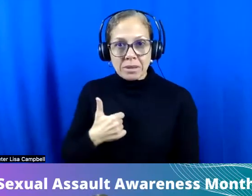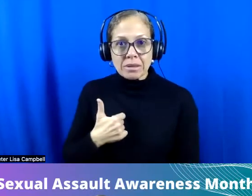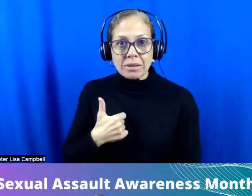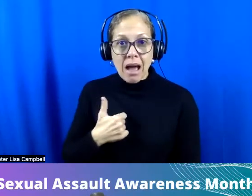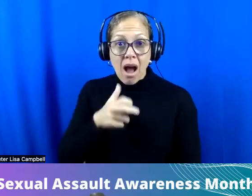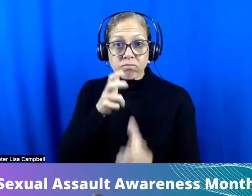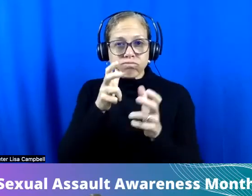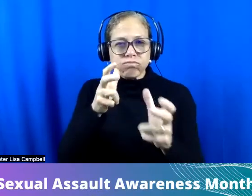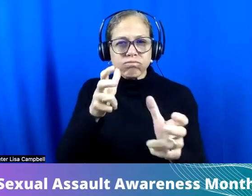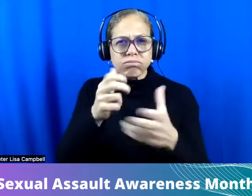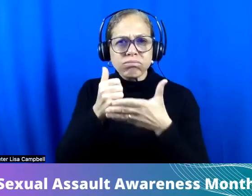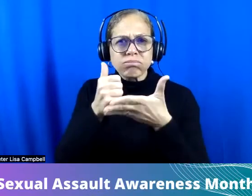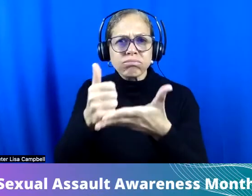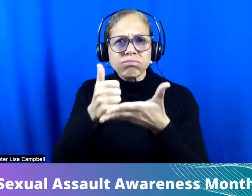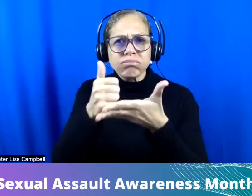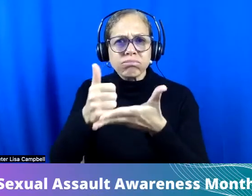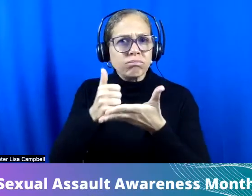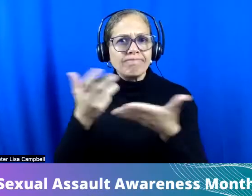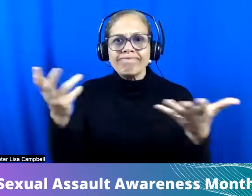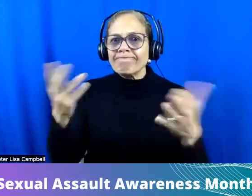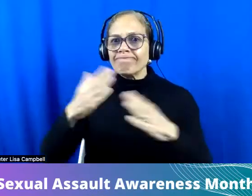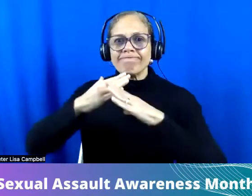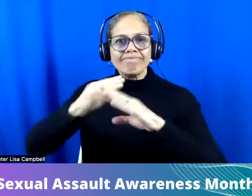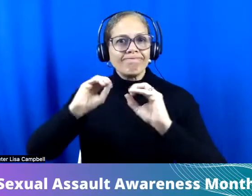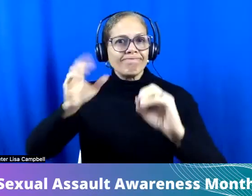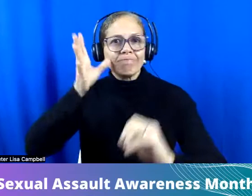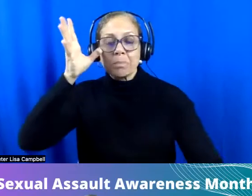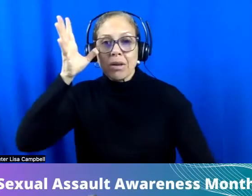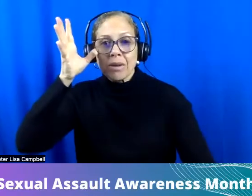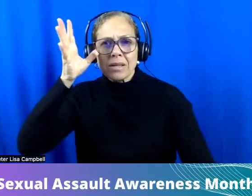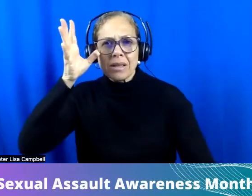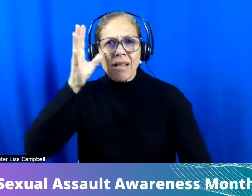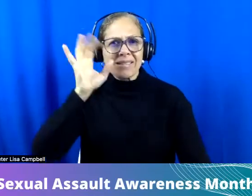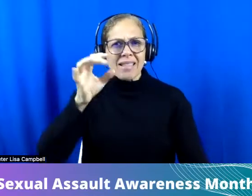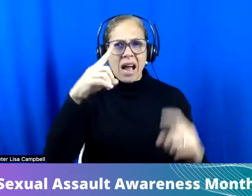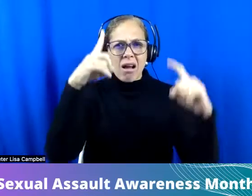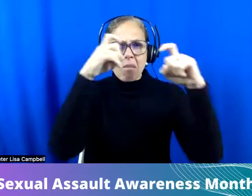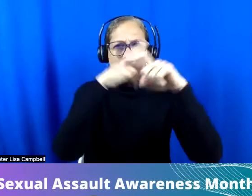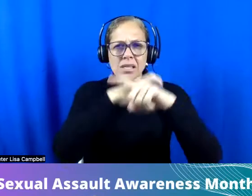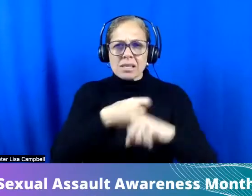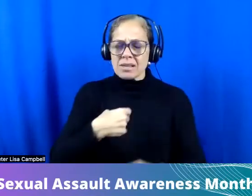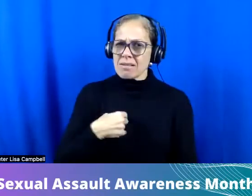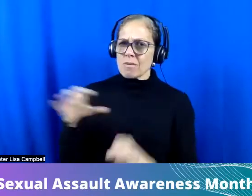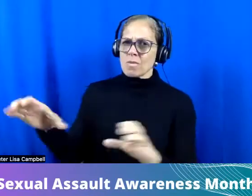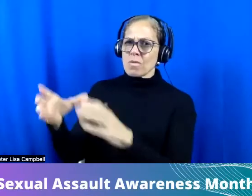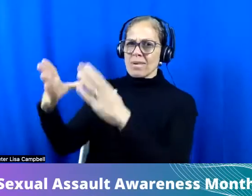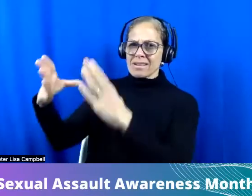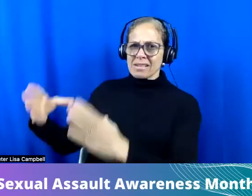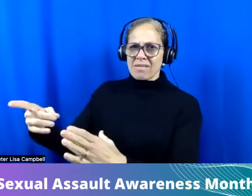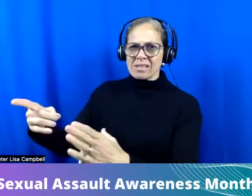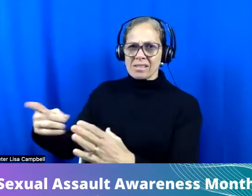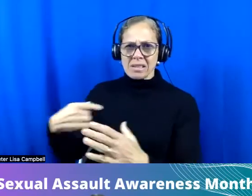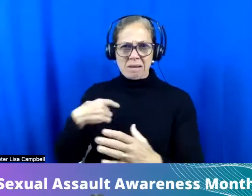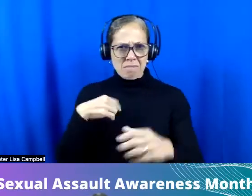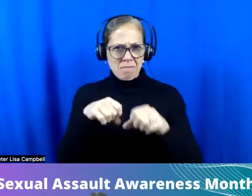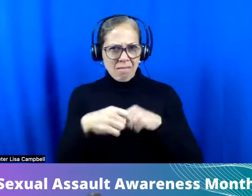help. And so that these are the complexities that so many of us have to hold. And it's really hard because we live in a society